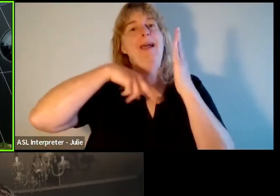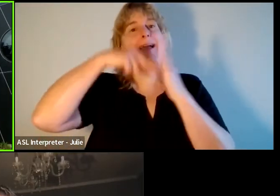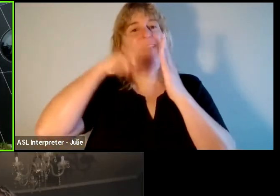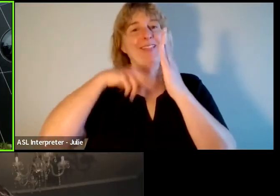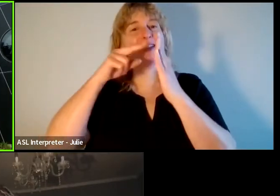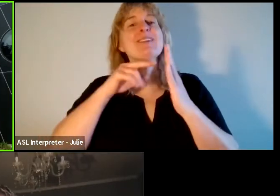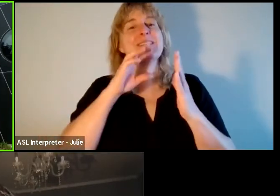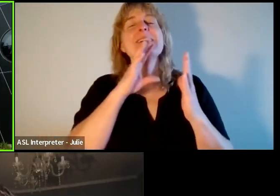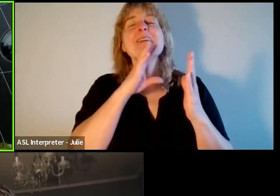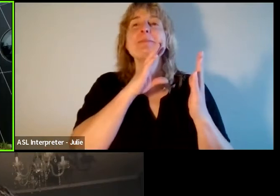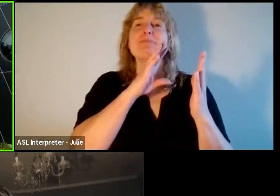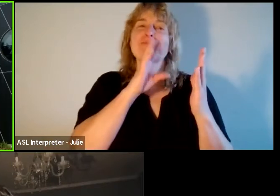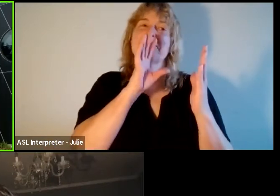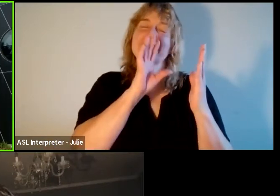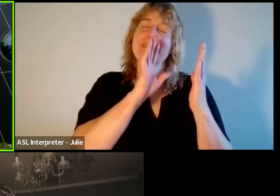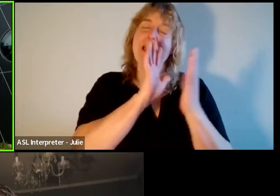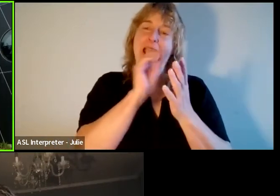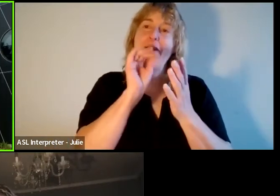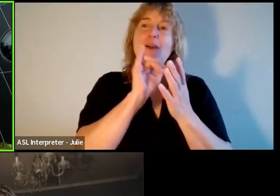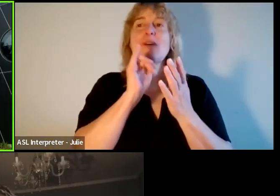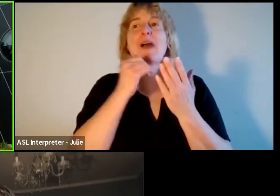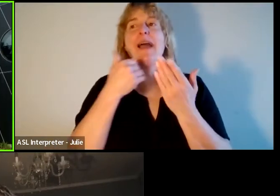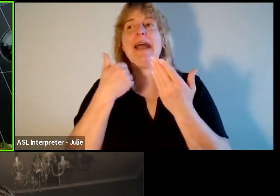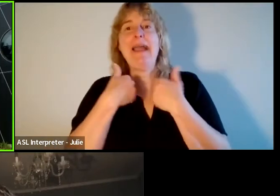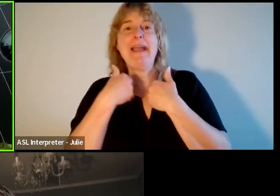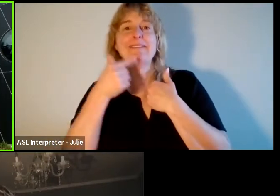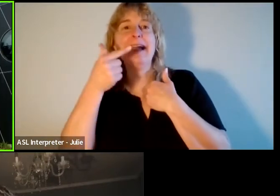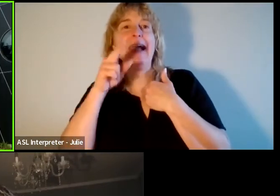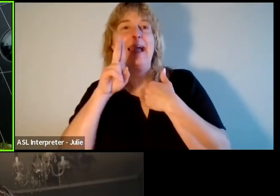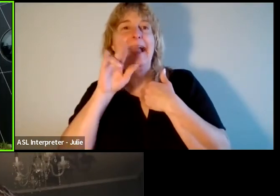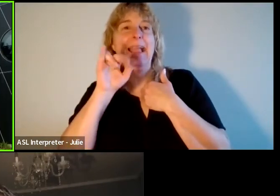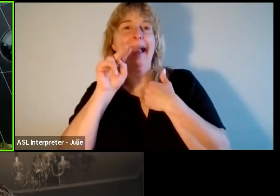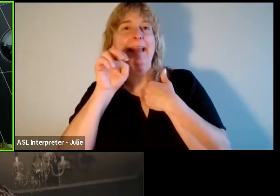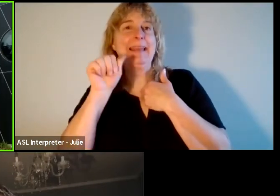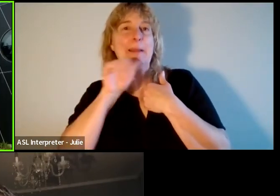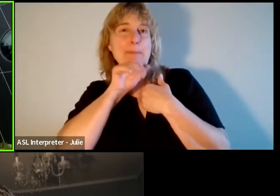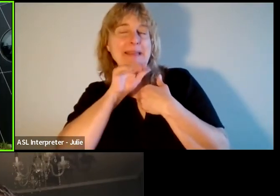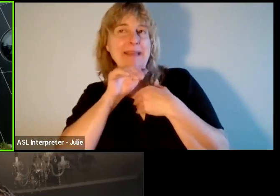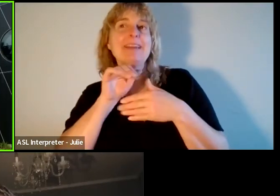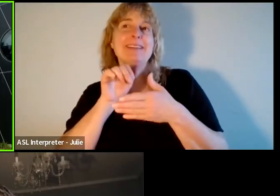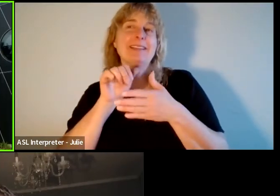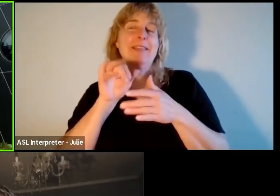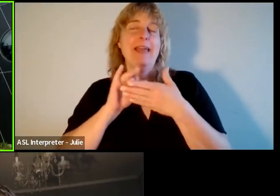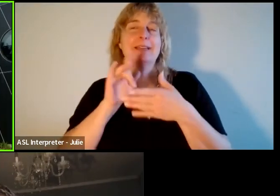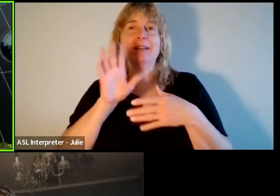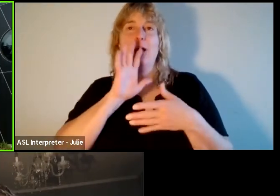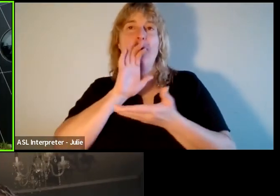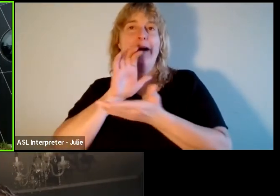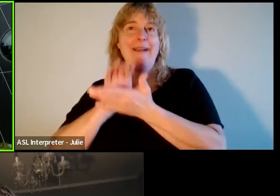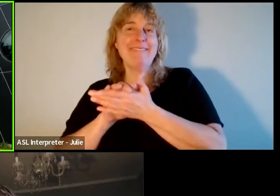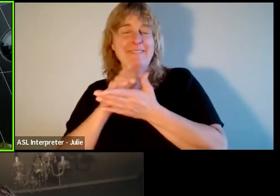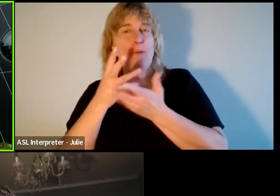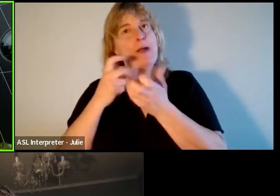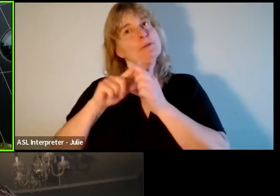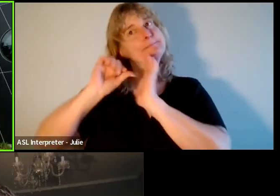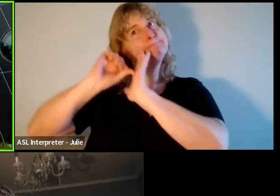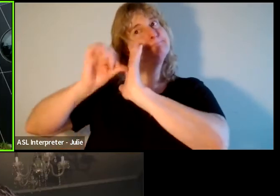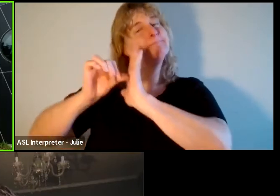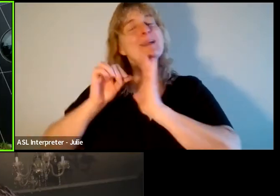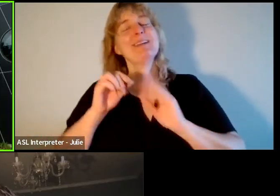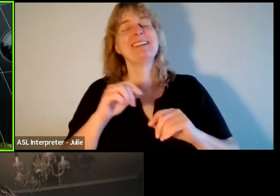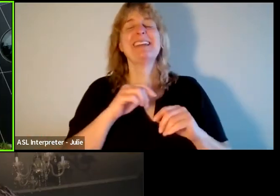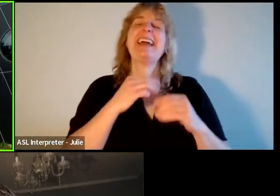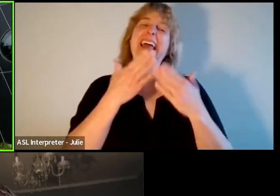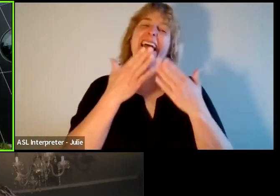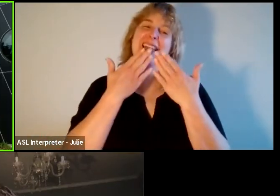too. I have a lot of pets as well. So with all that set up, thank you, Dr. Meyer, and I'm going to turn it